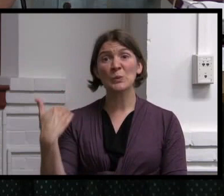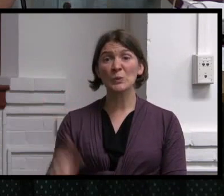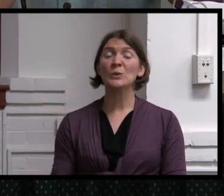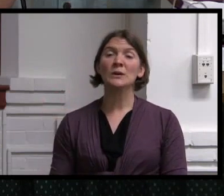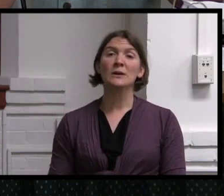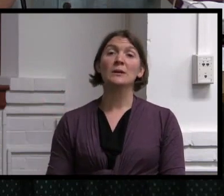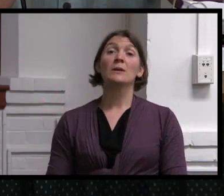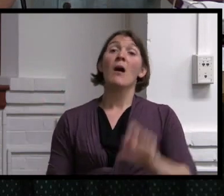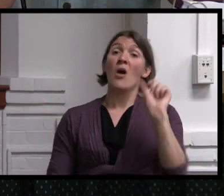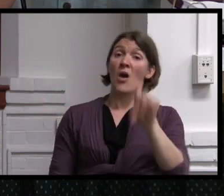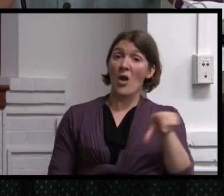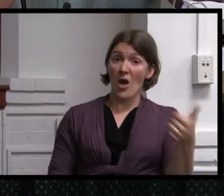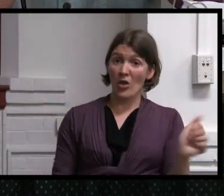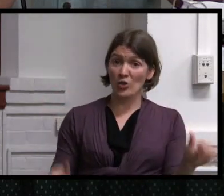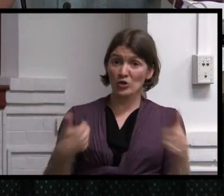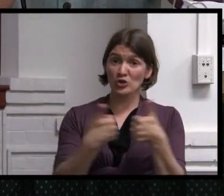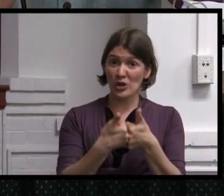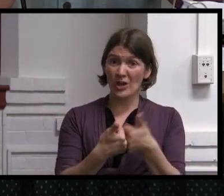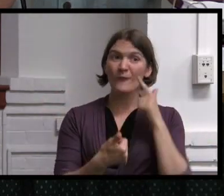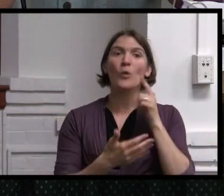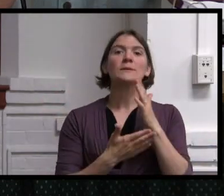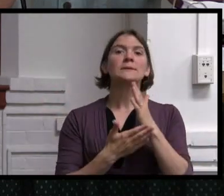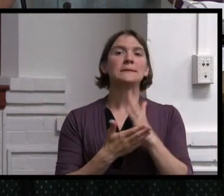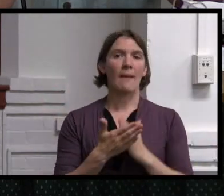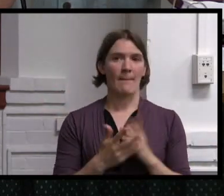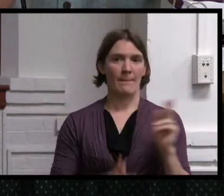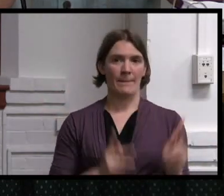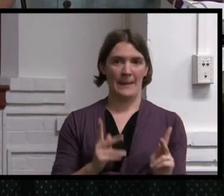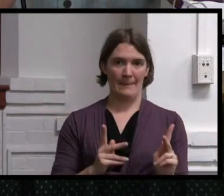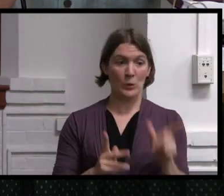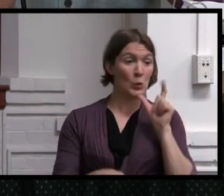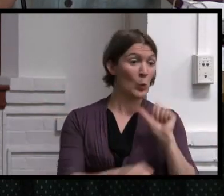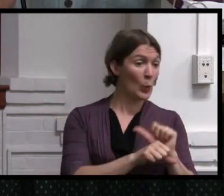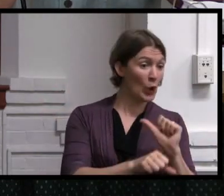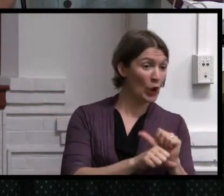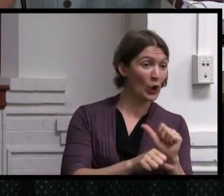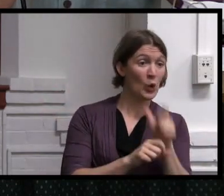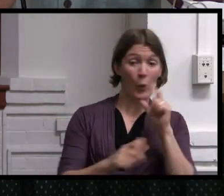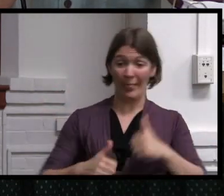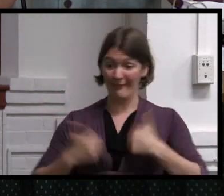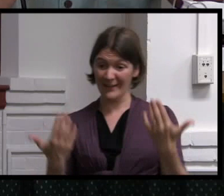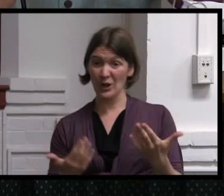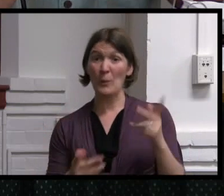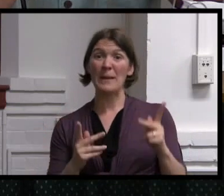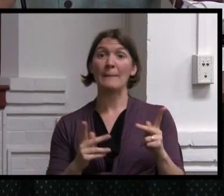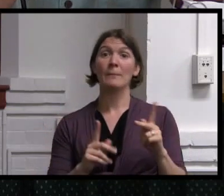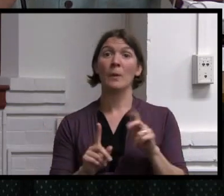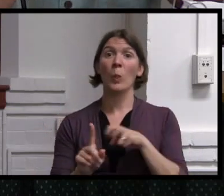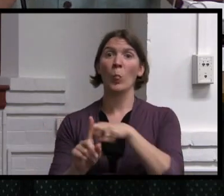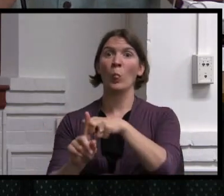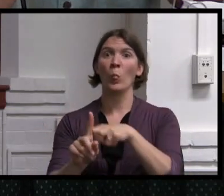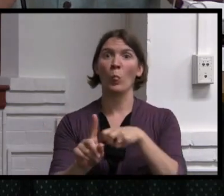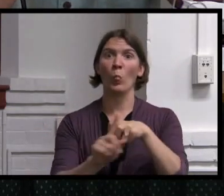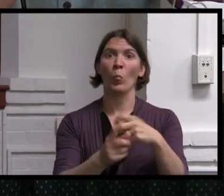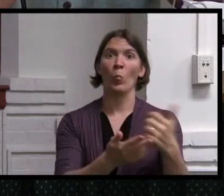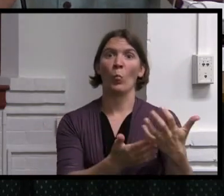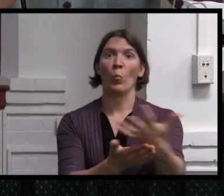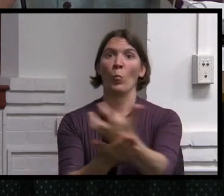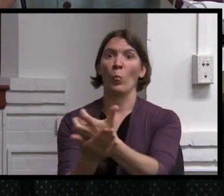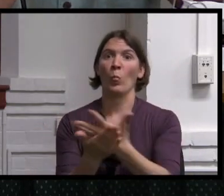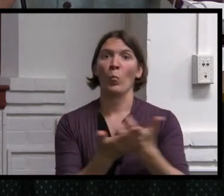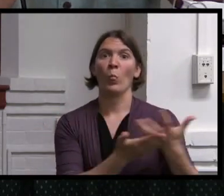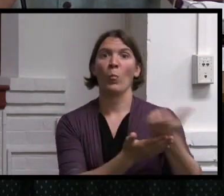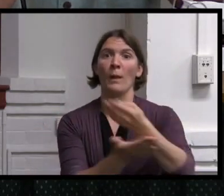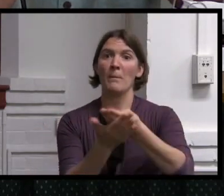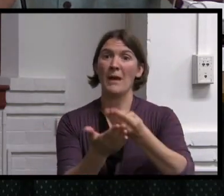One of these challenges to some of our residents and working people and downtown merchants is panhandling. So regardless